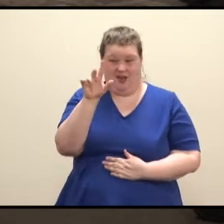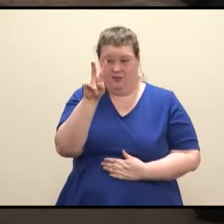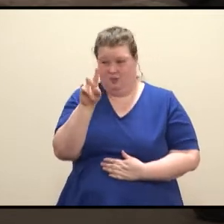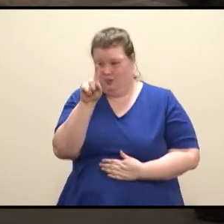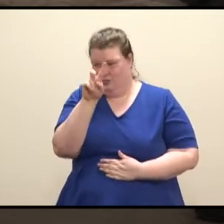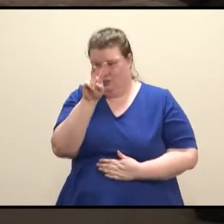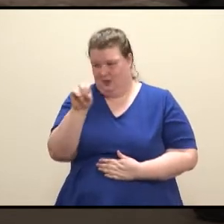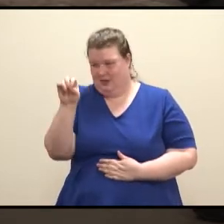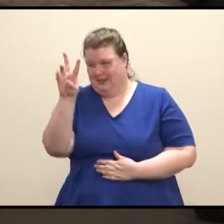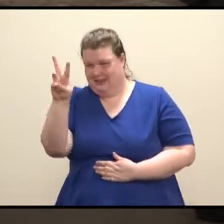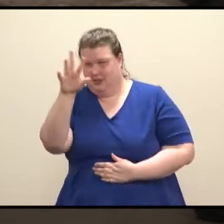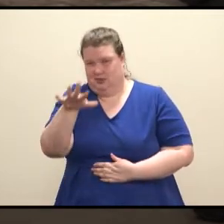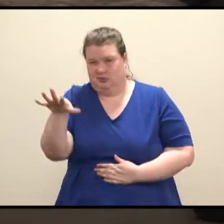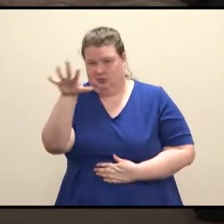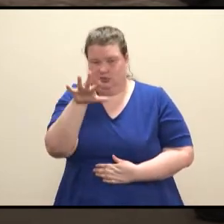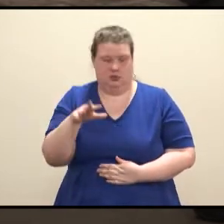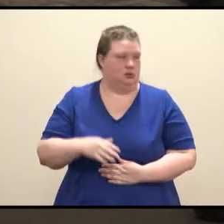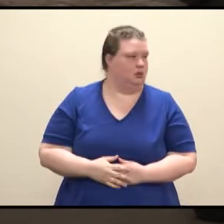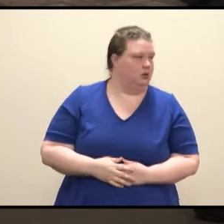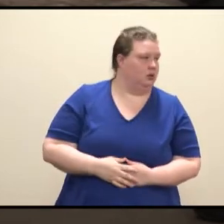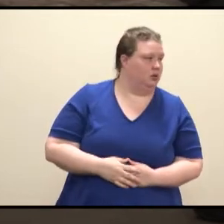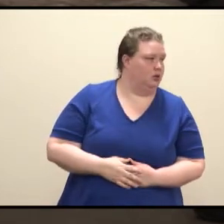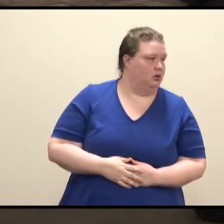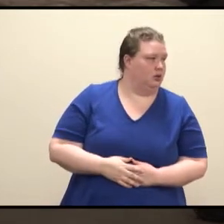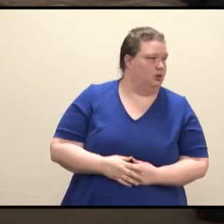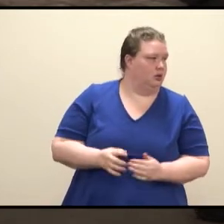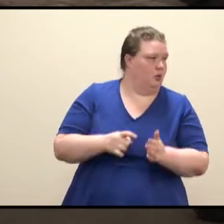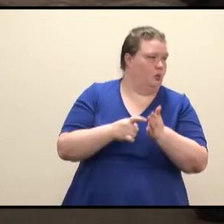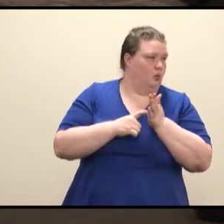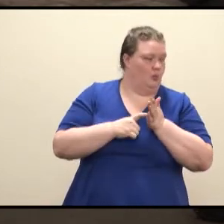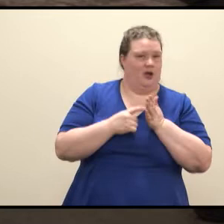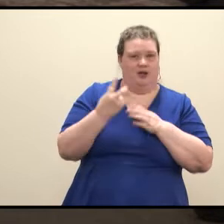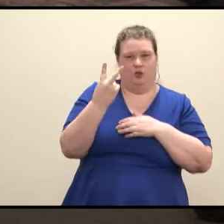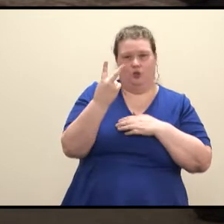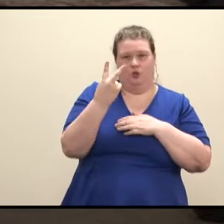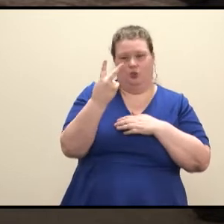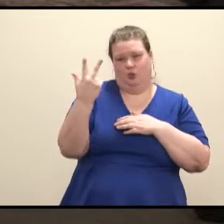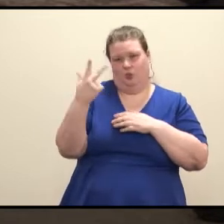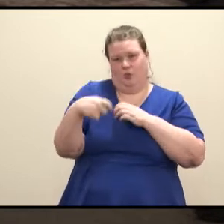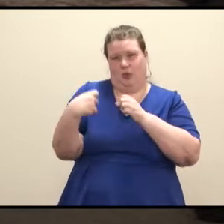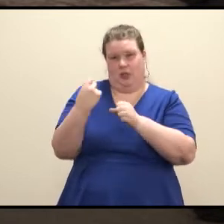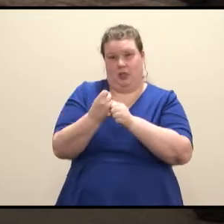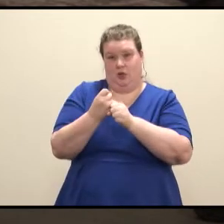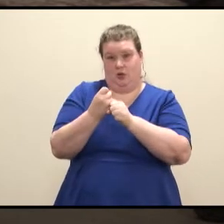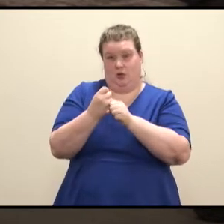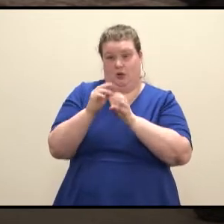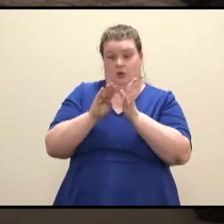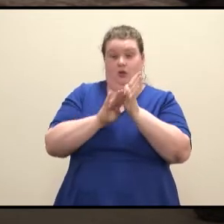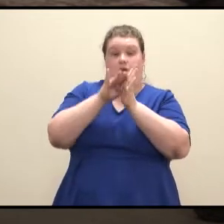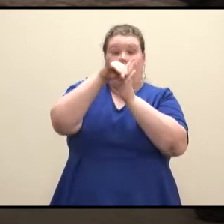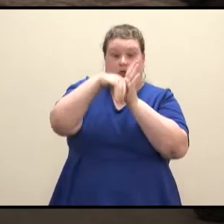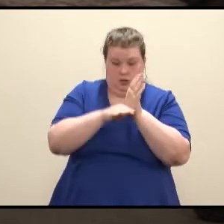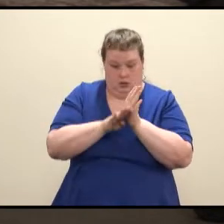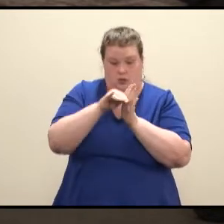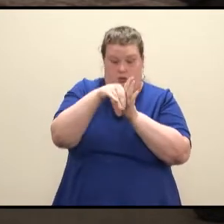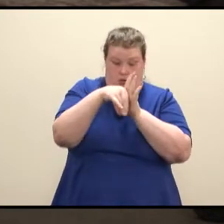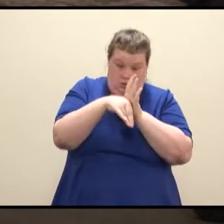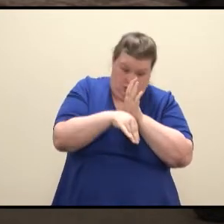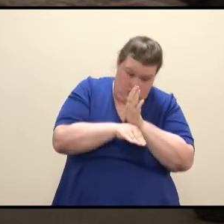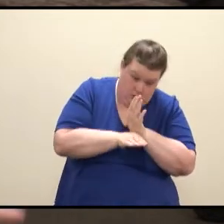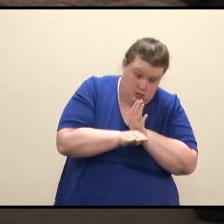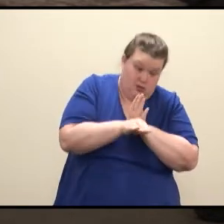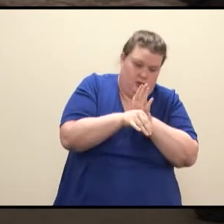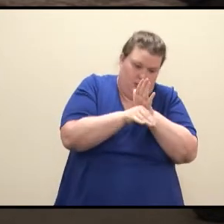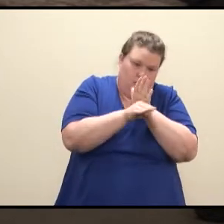there. It'll take us 2 to 3 years probably to fully stabilize what we've been through the last few years and